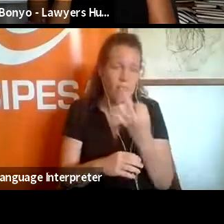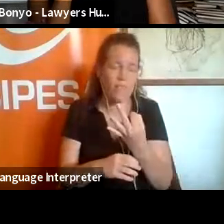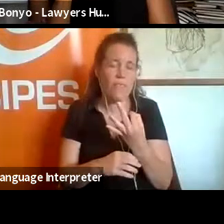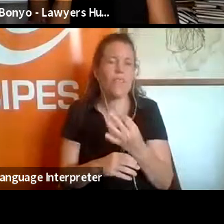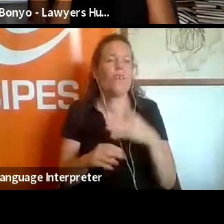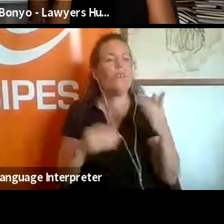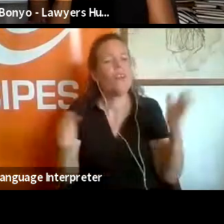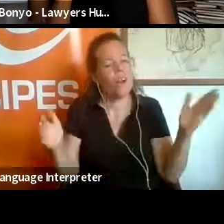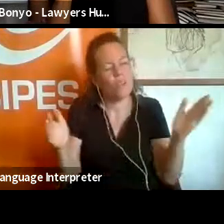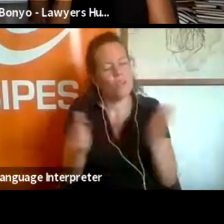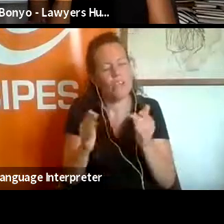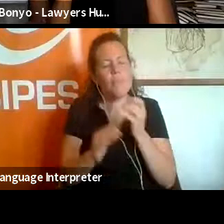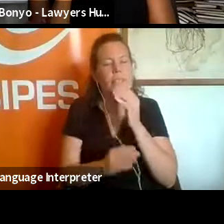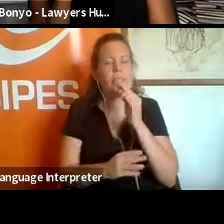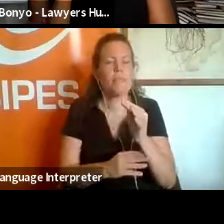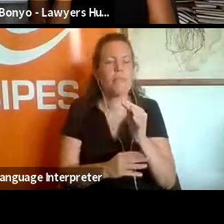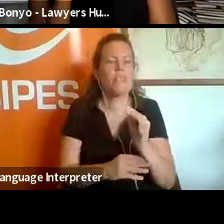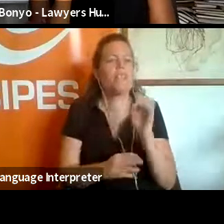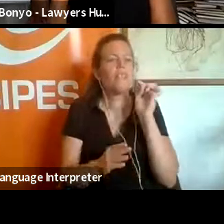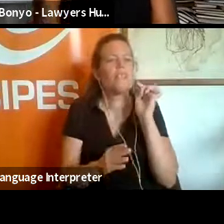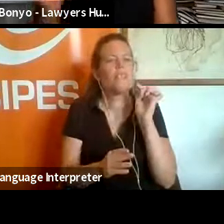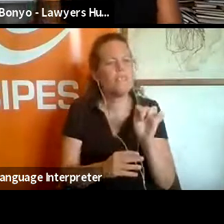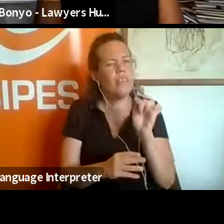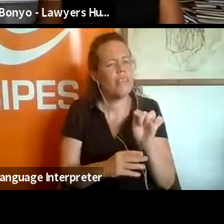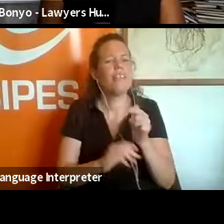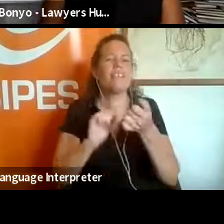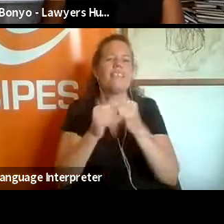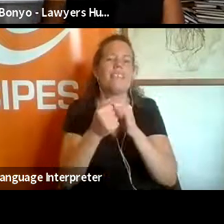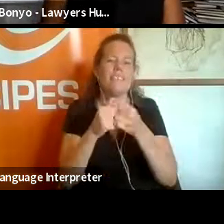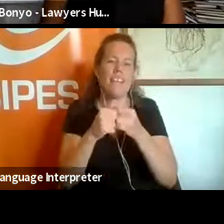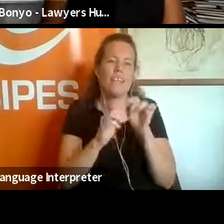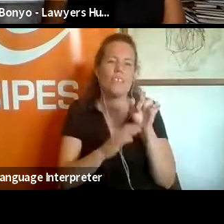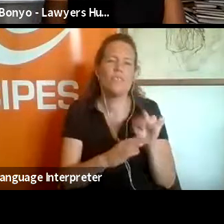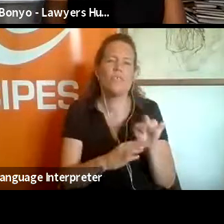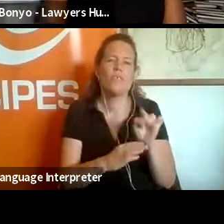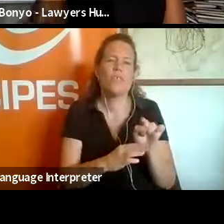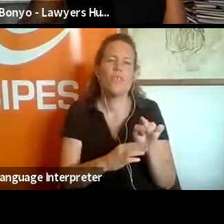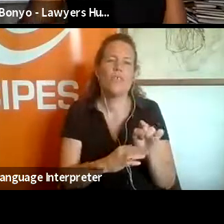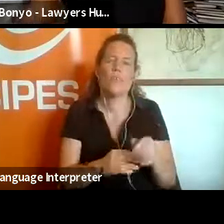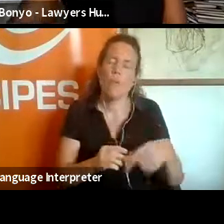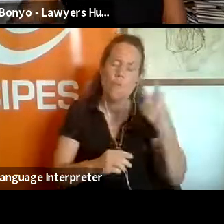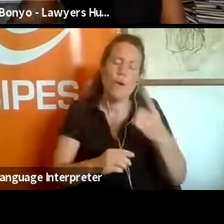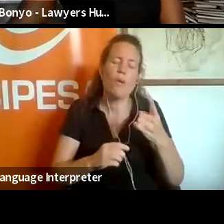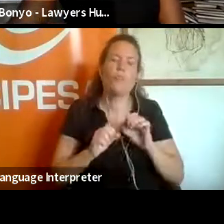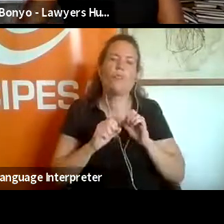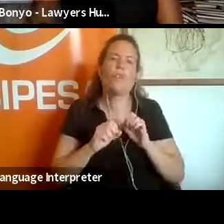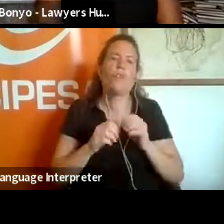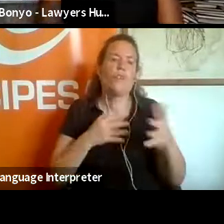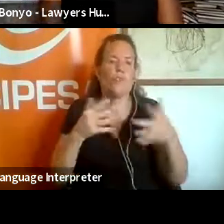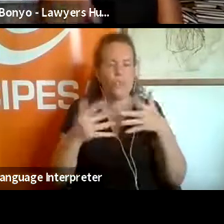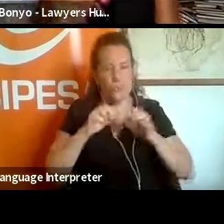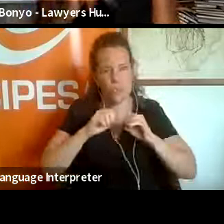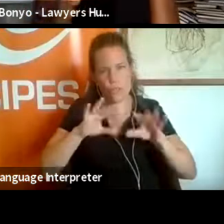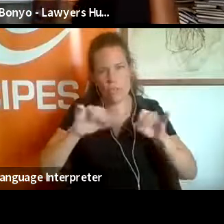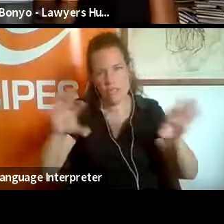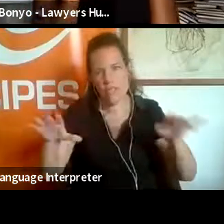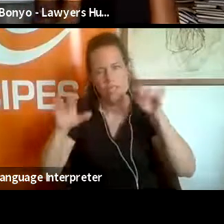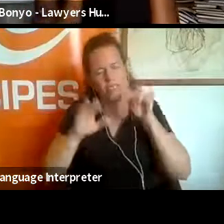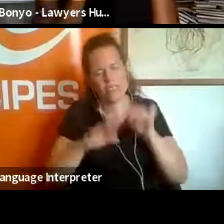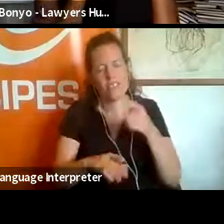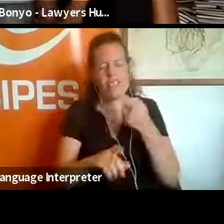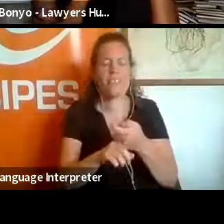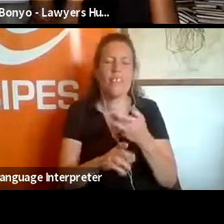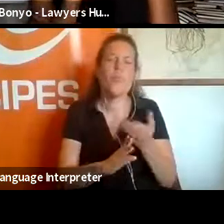think lies the fulcrum, the challenge which most social media platforms, including governments, also face.